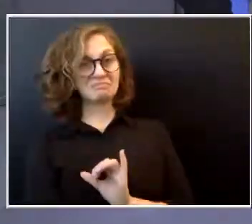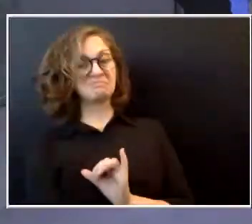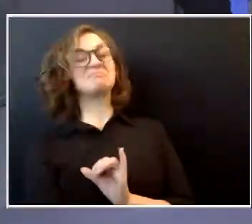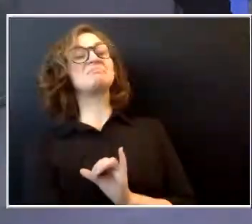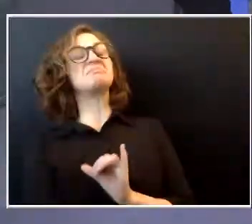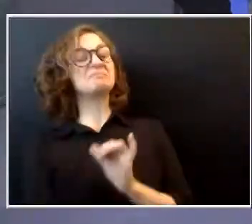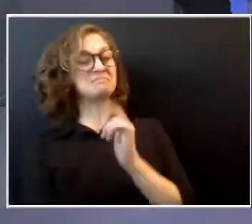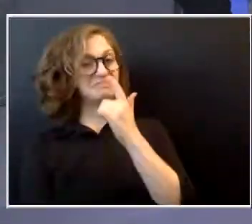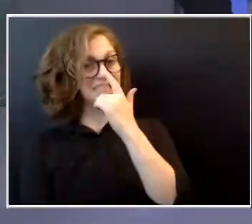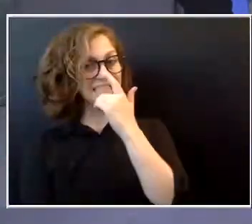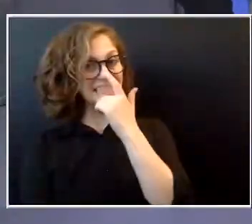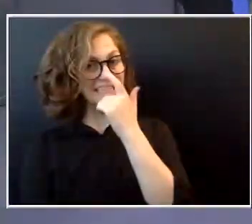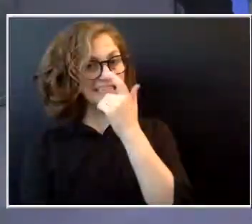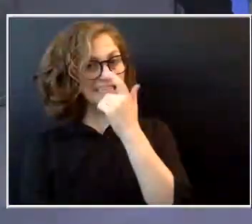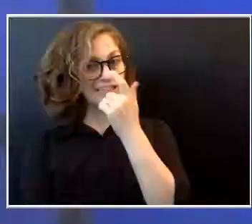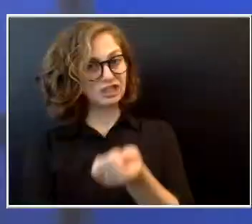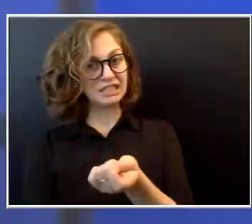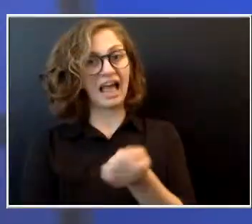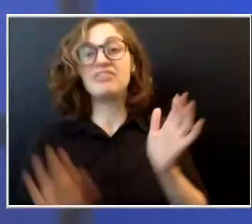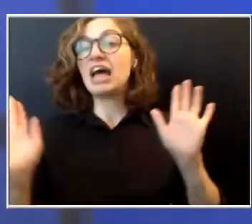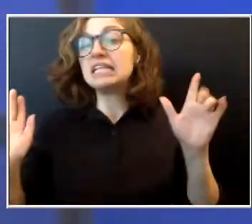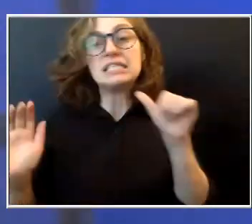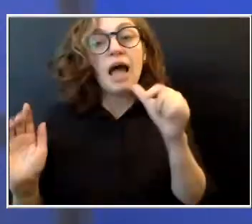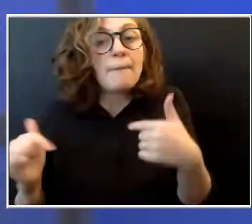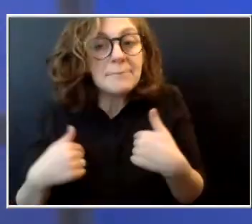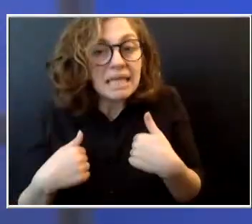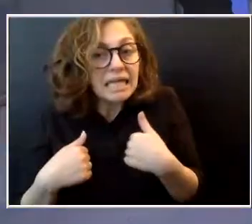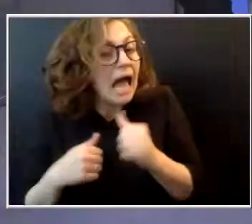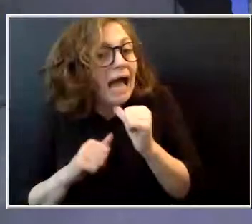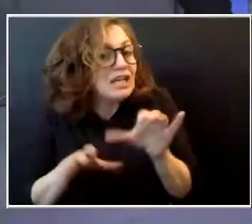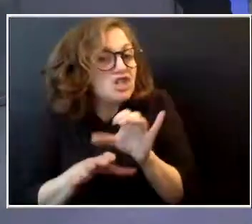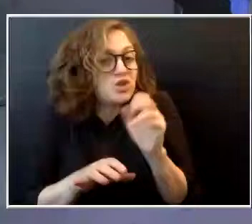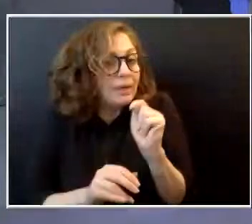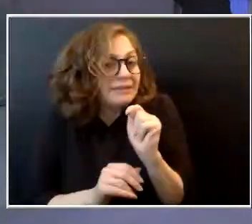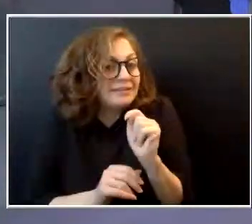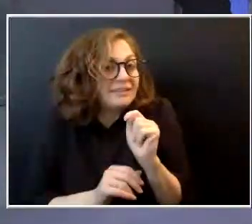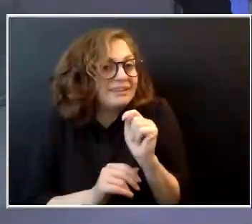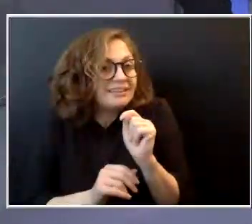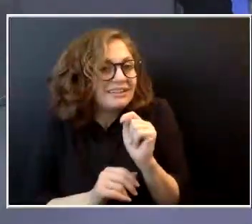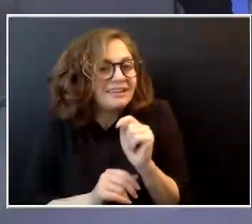question. a classic. That's not me. I didn't do it. So You Up has been around for a long time.